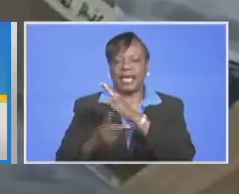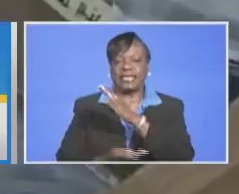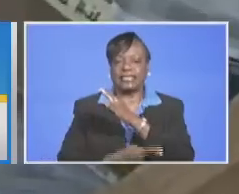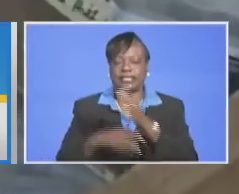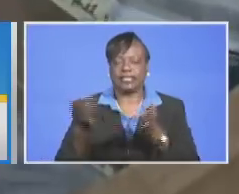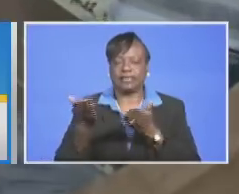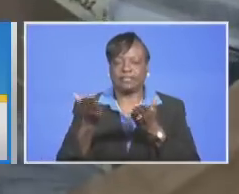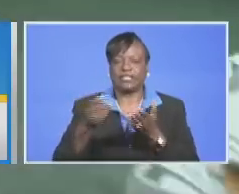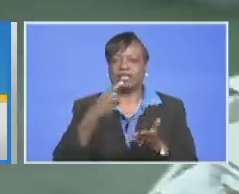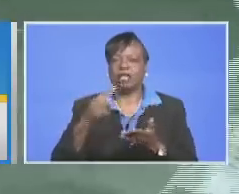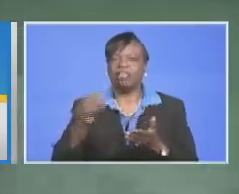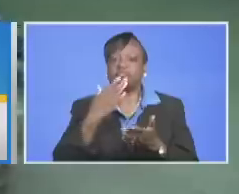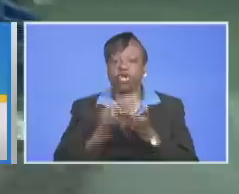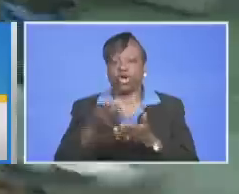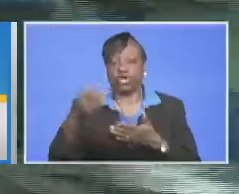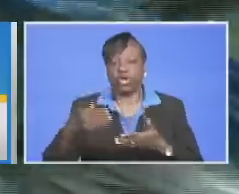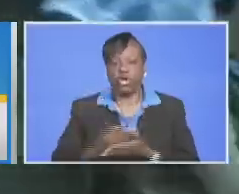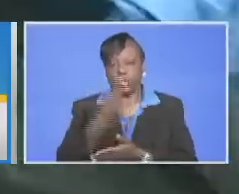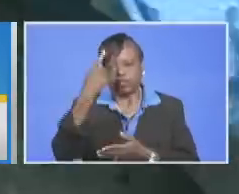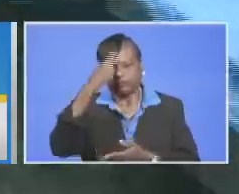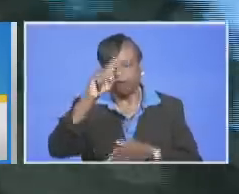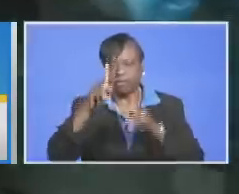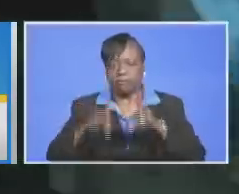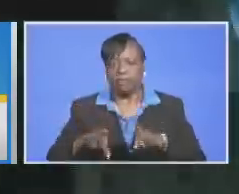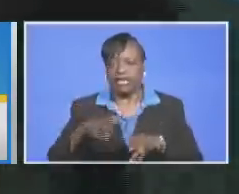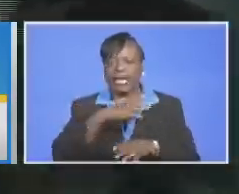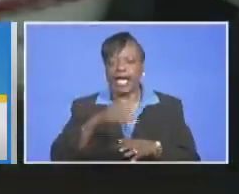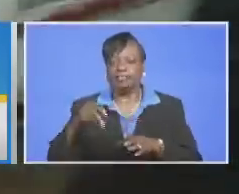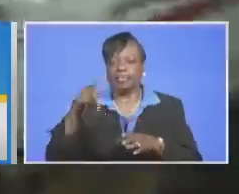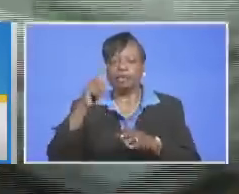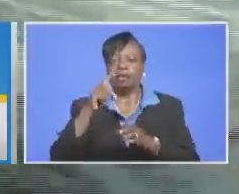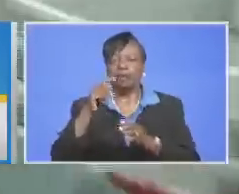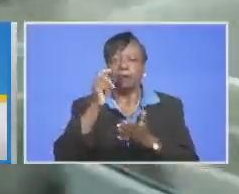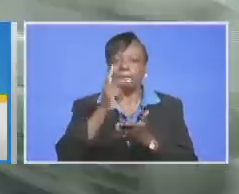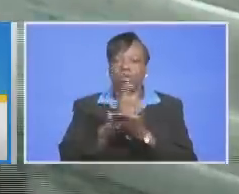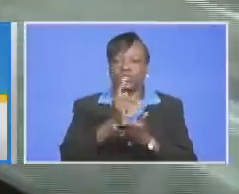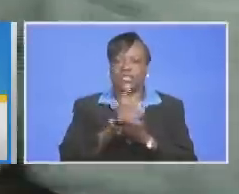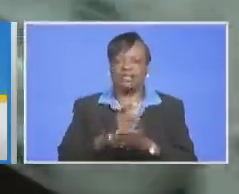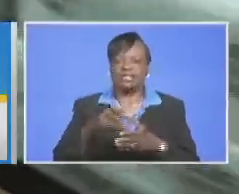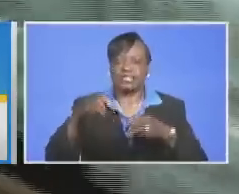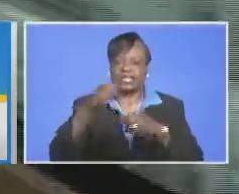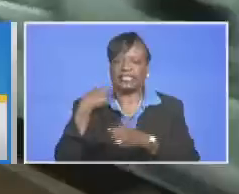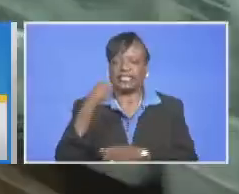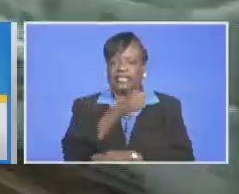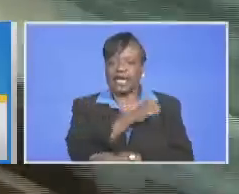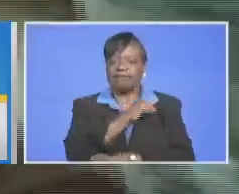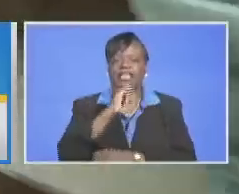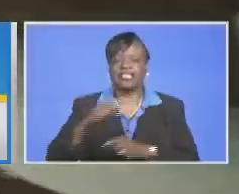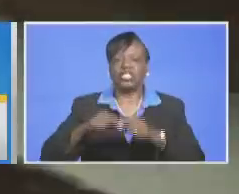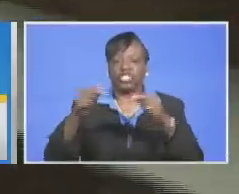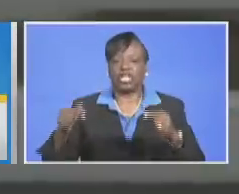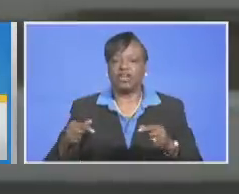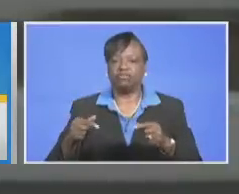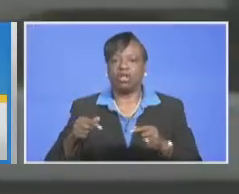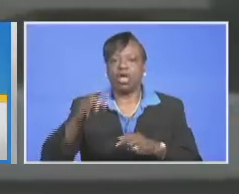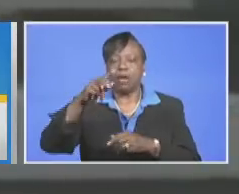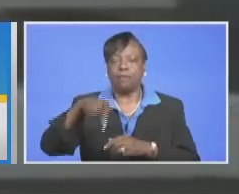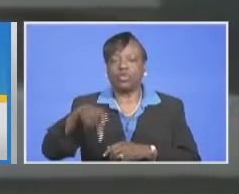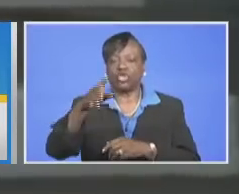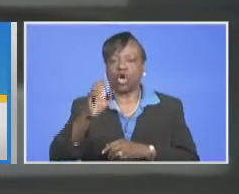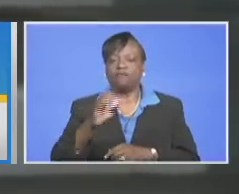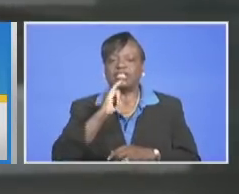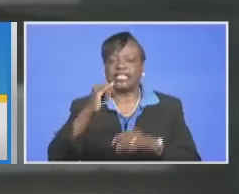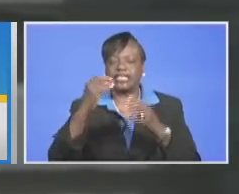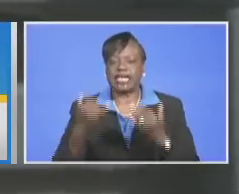good news for the public and the postal staff is that the General Post Office is now